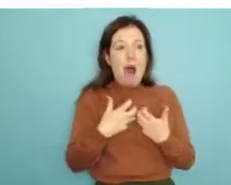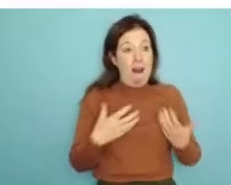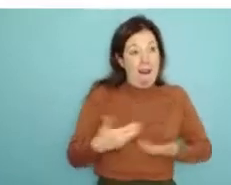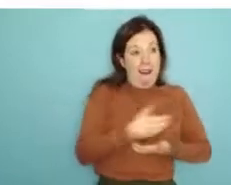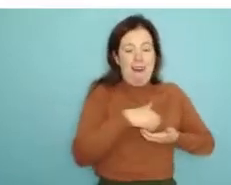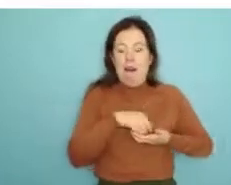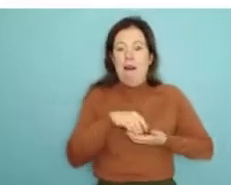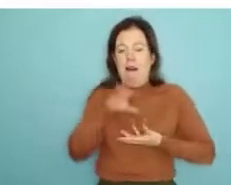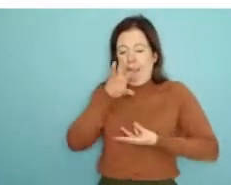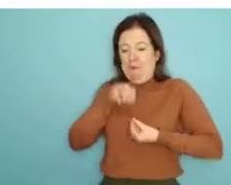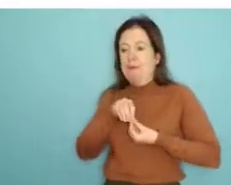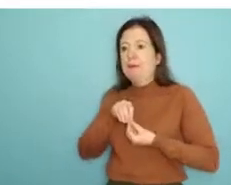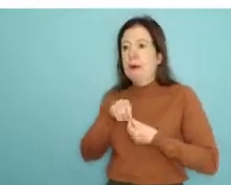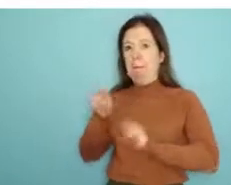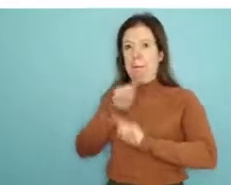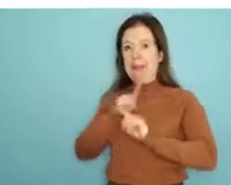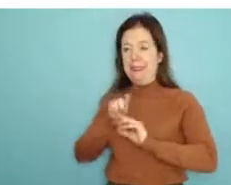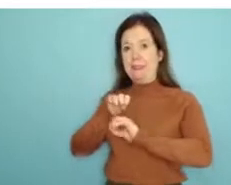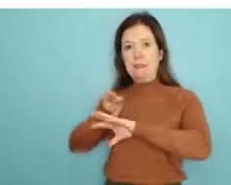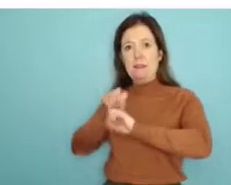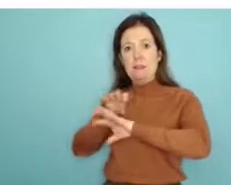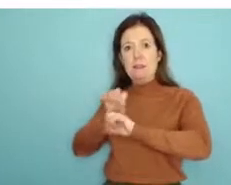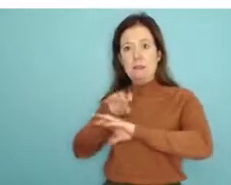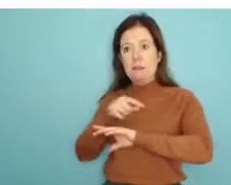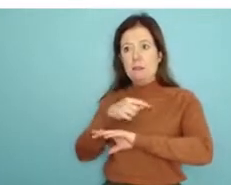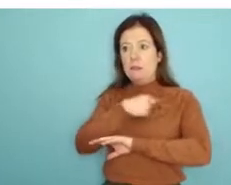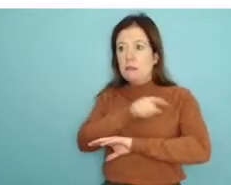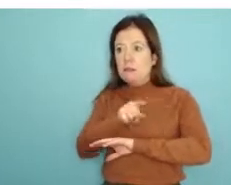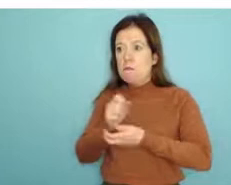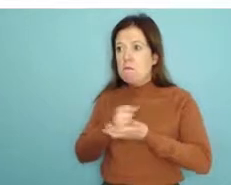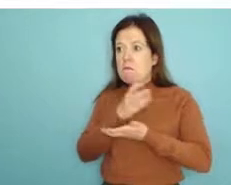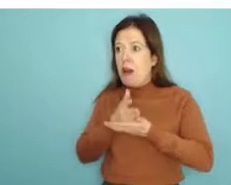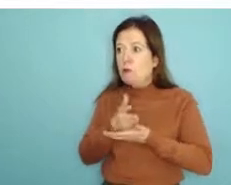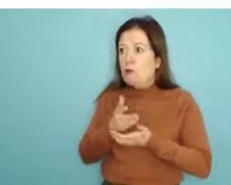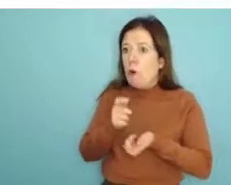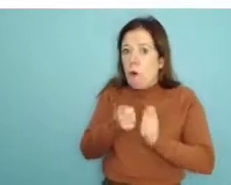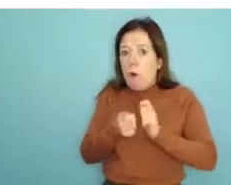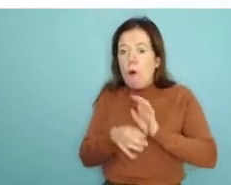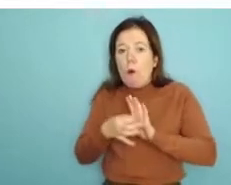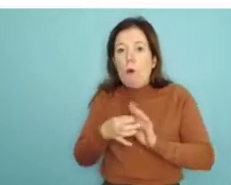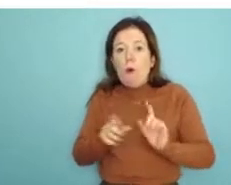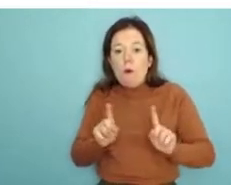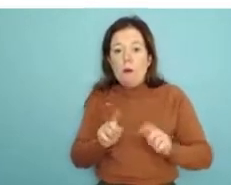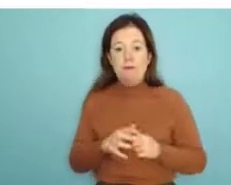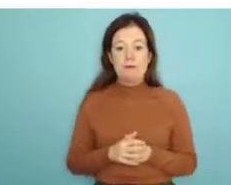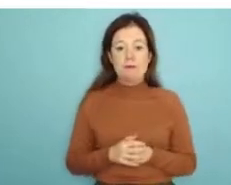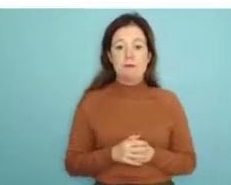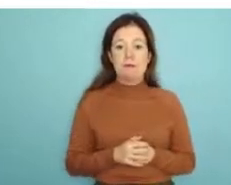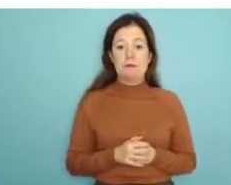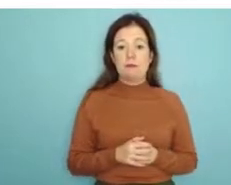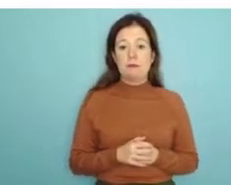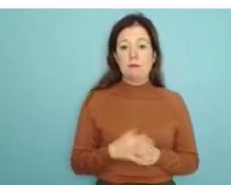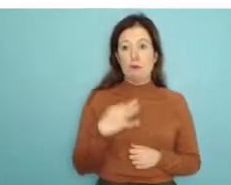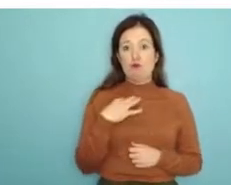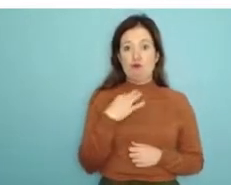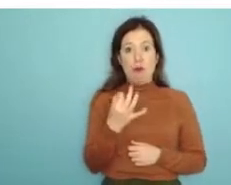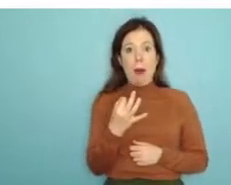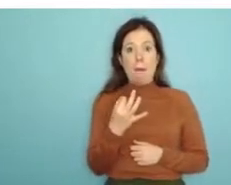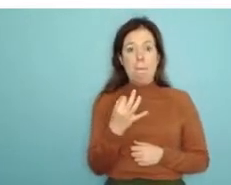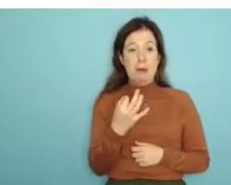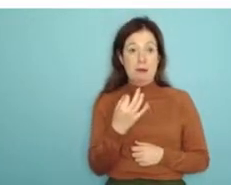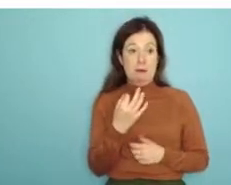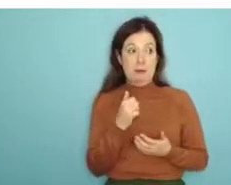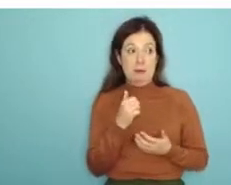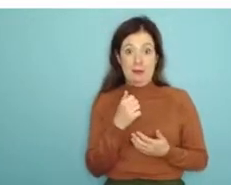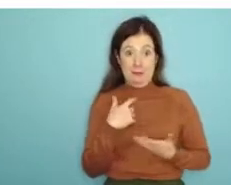using that to make a difference to my colleagues on the course. And I actually loved this role so much. I was student rep in second year,